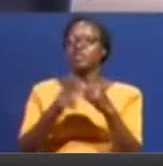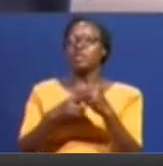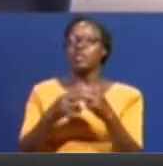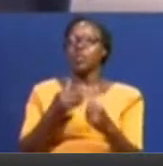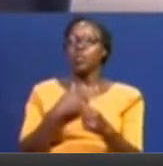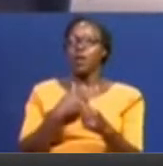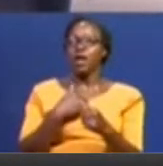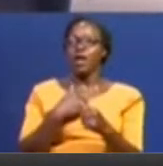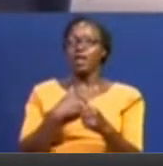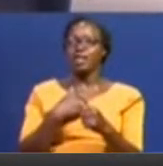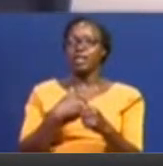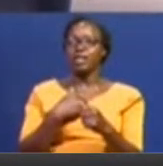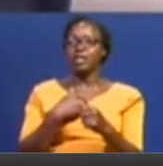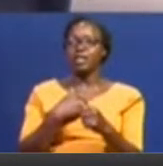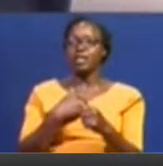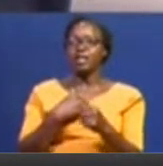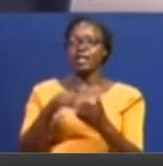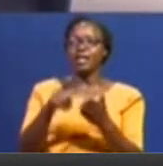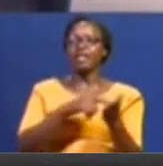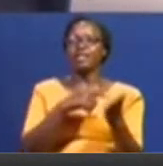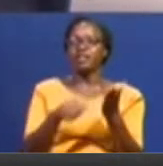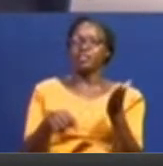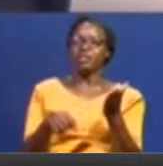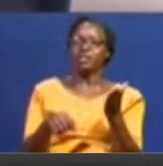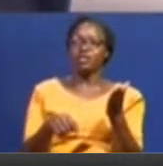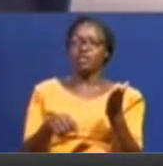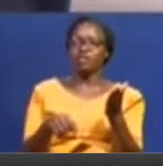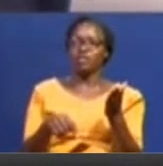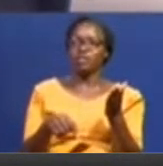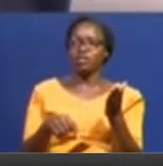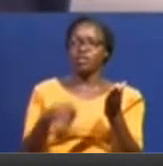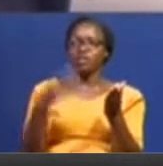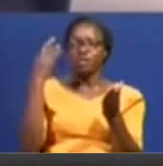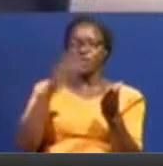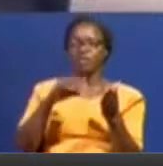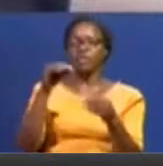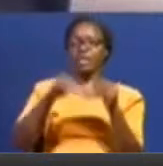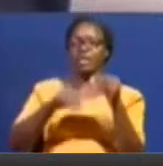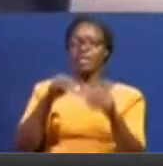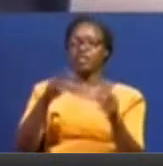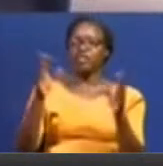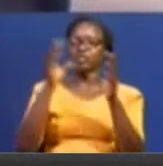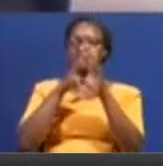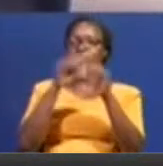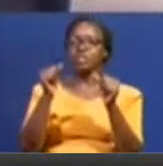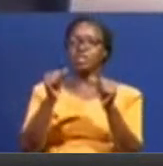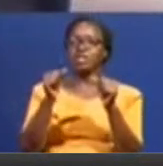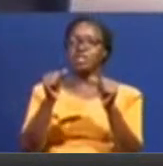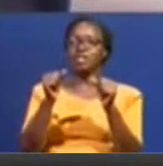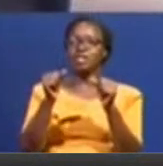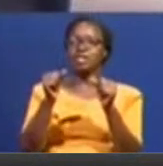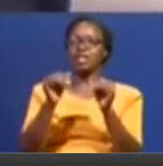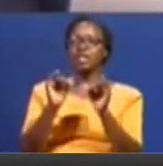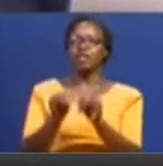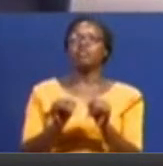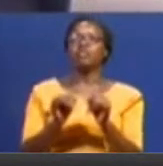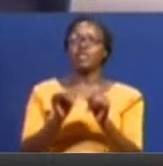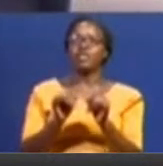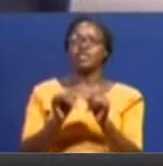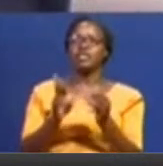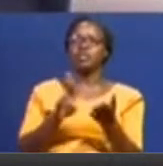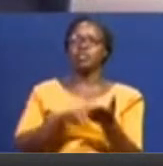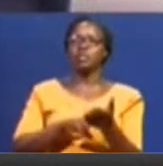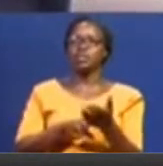had even a nullification, yes, of the election of the president and a